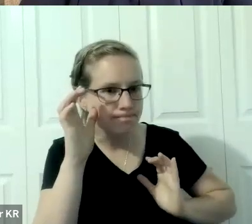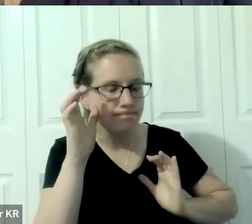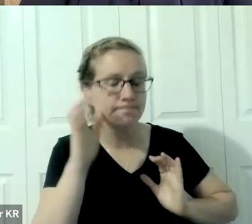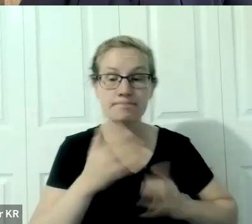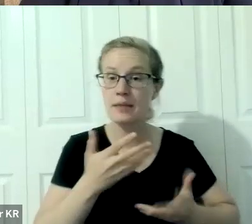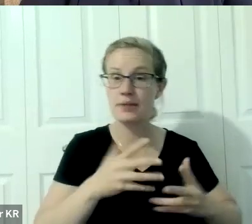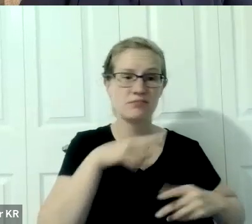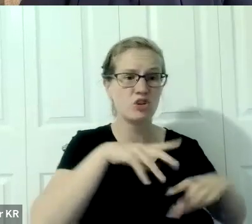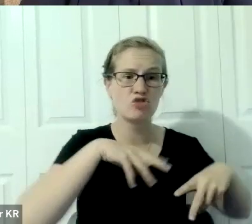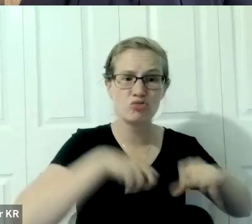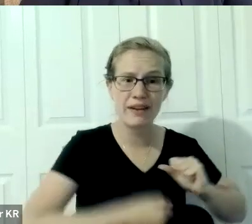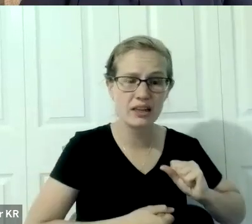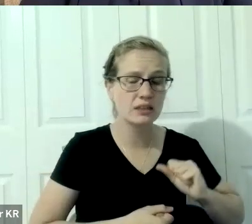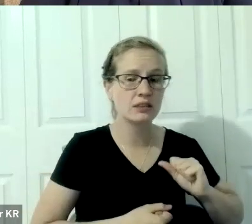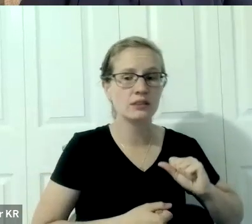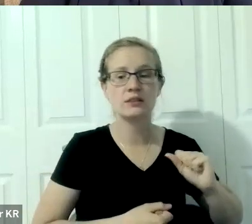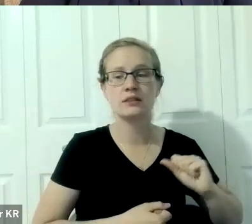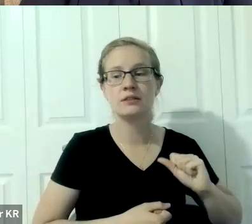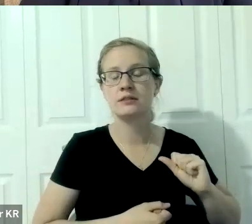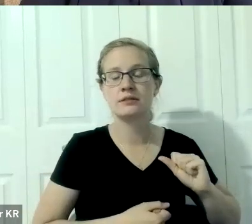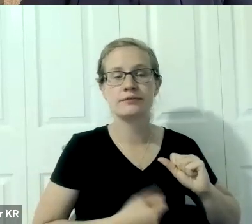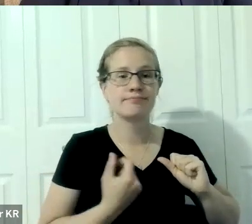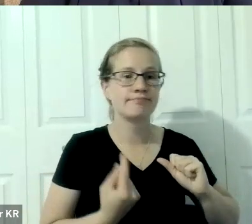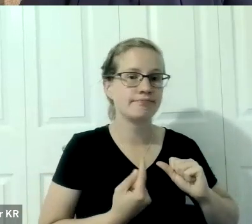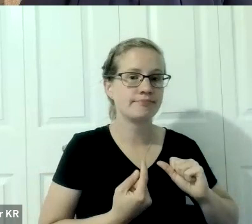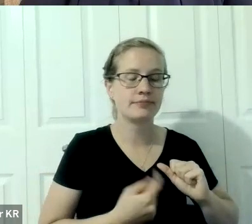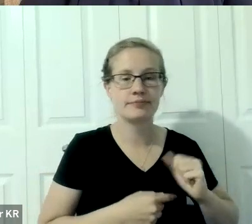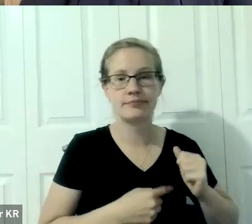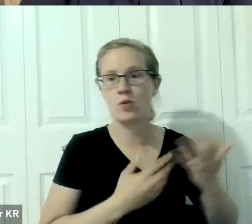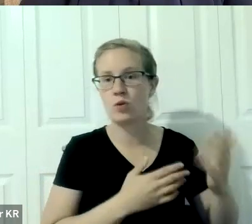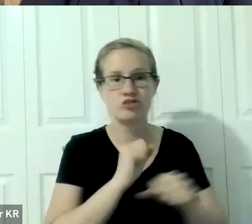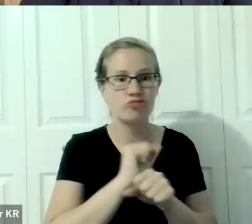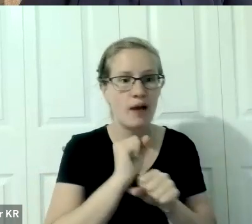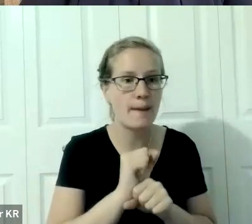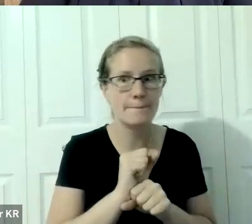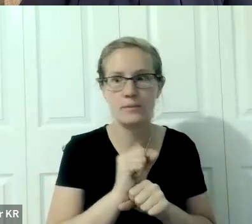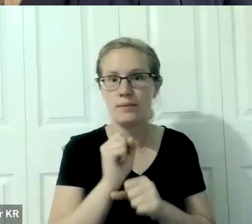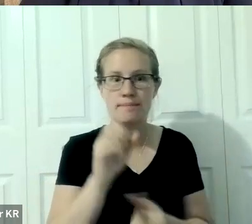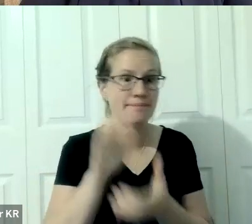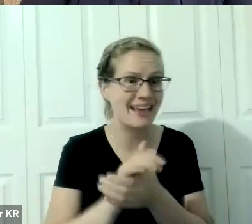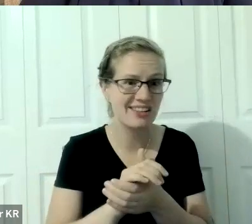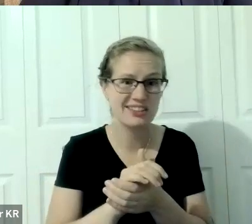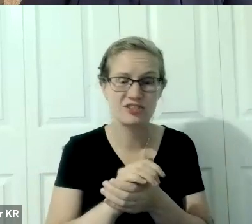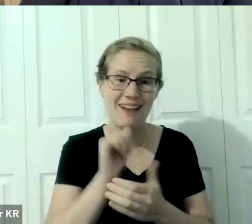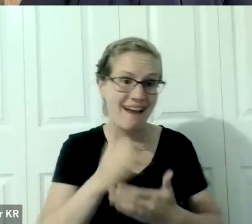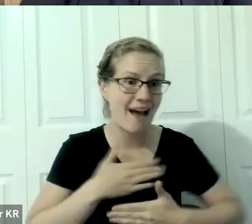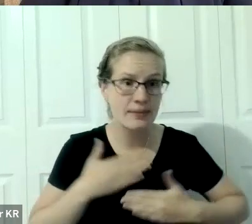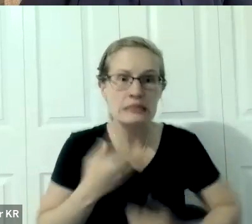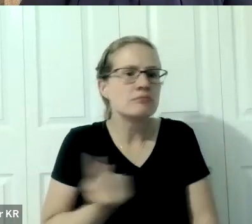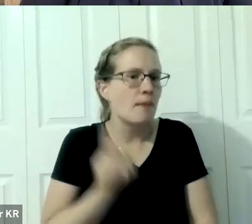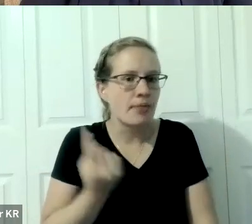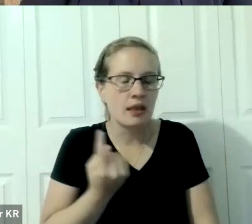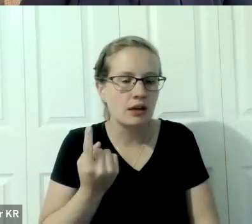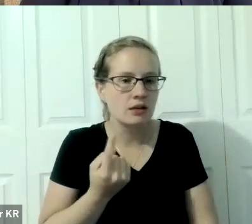grieving the loss of something, whether it's they're in a job or marriage that they're not happy, something might